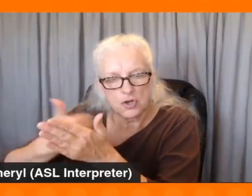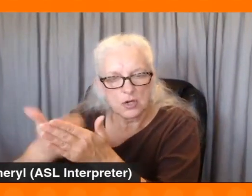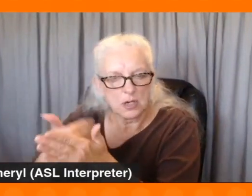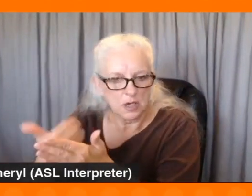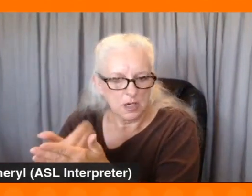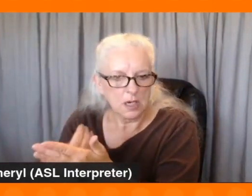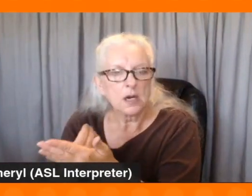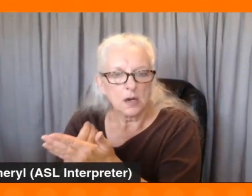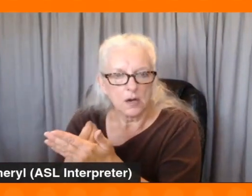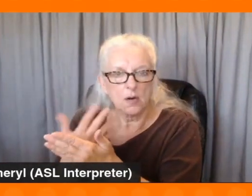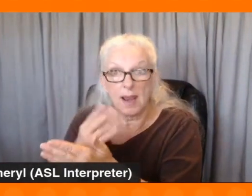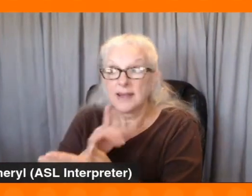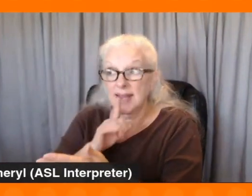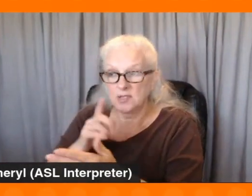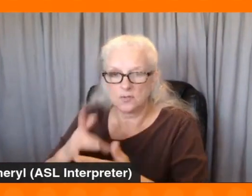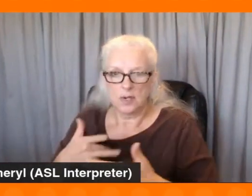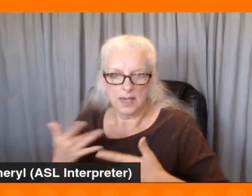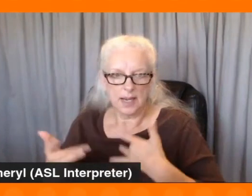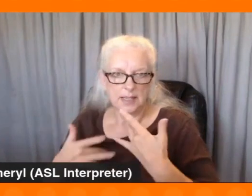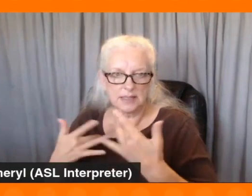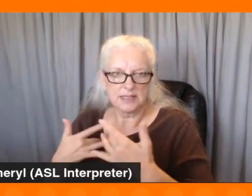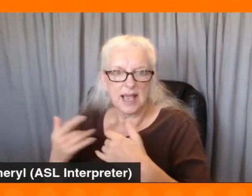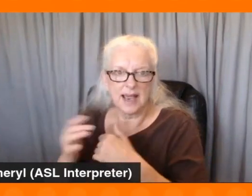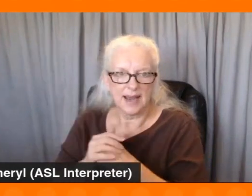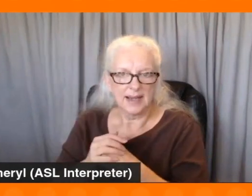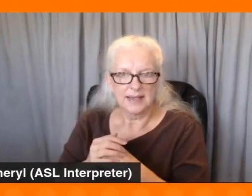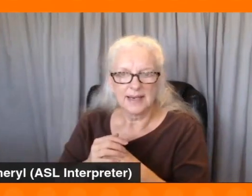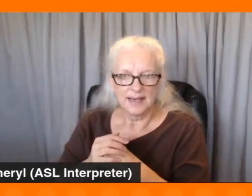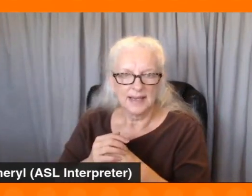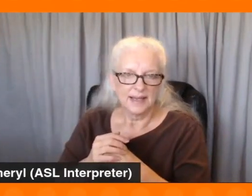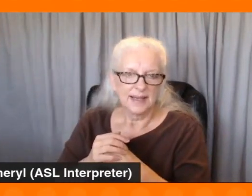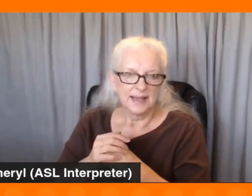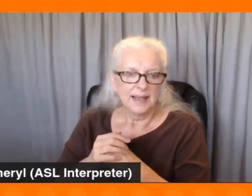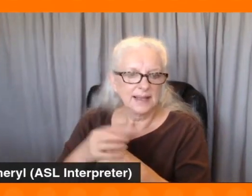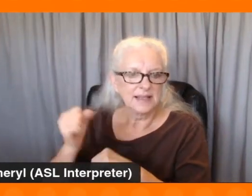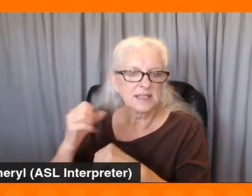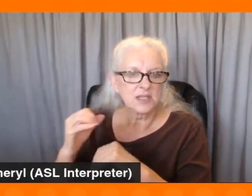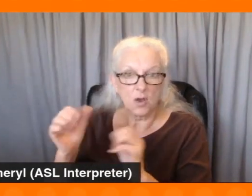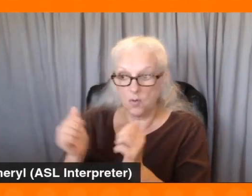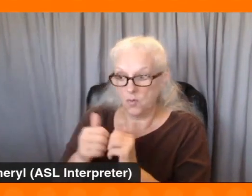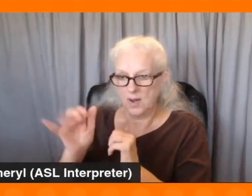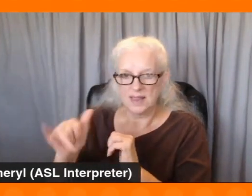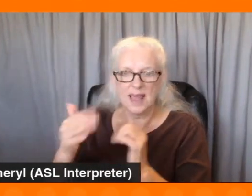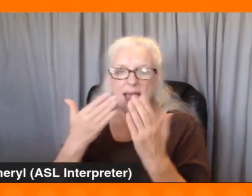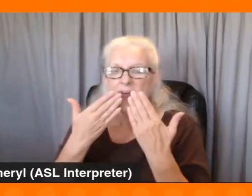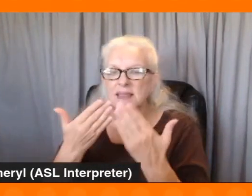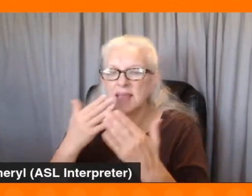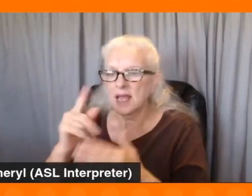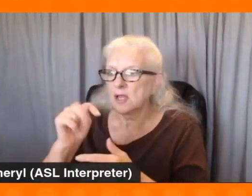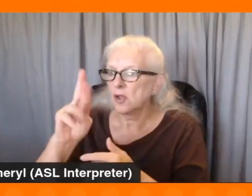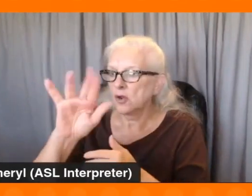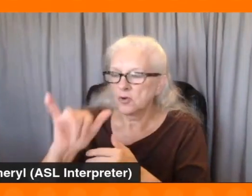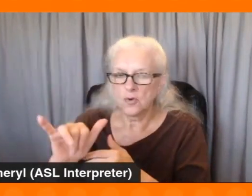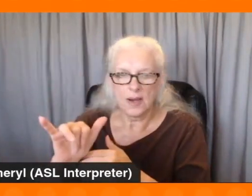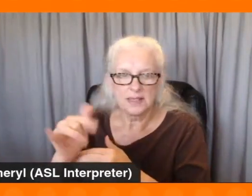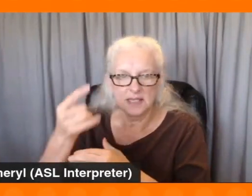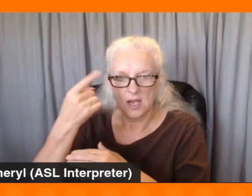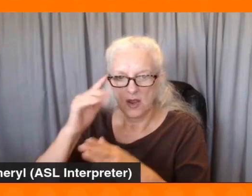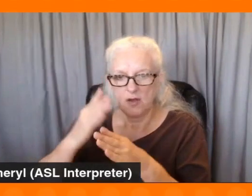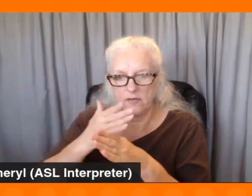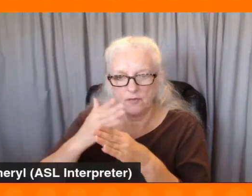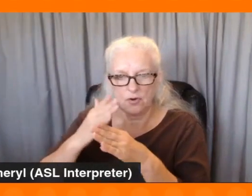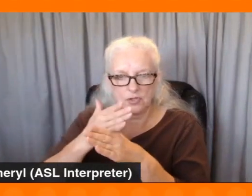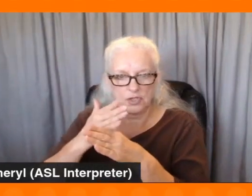center what I'm picking up through the conference. And with that, thank you, Tracy, for